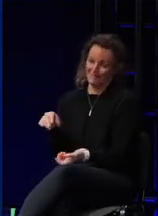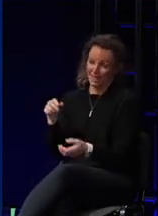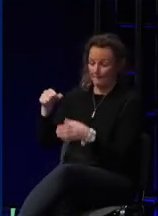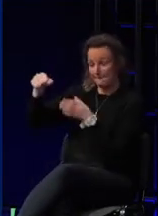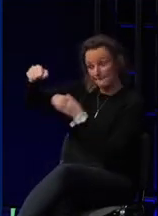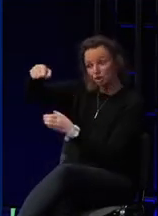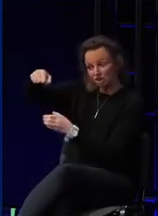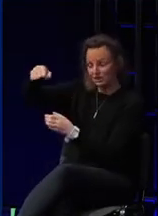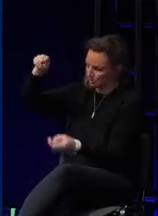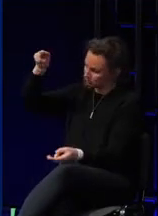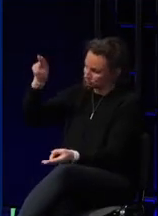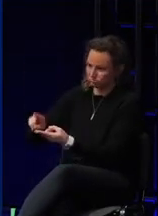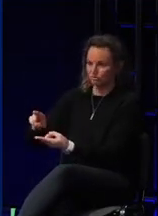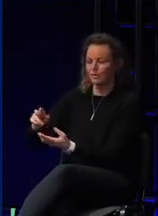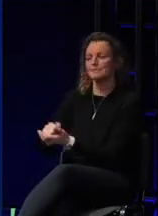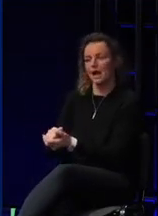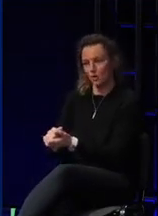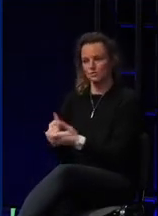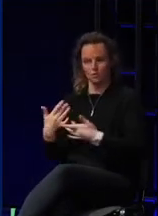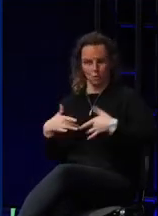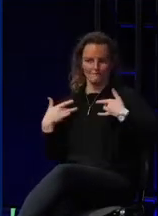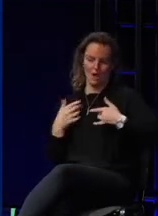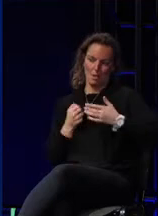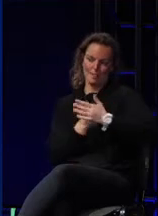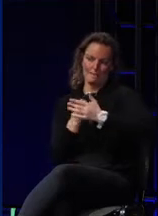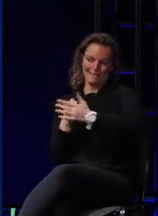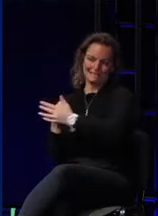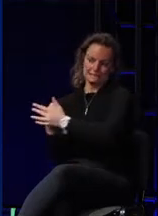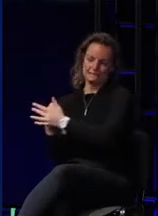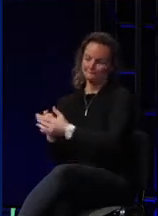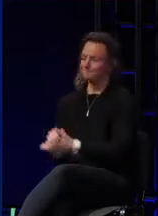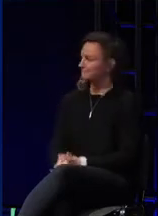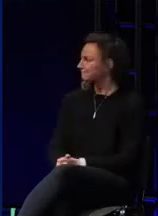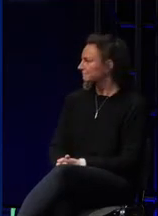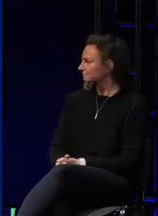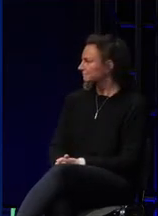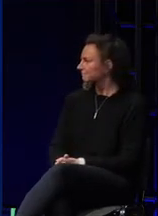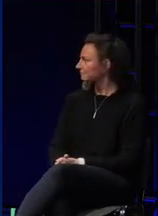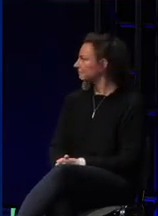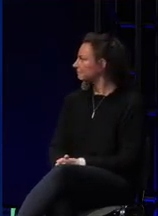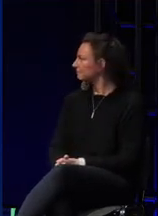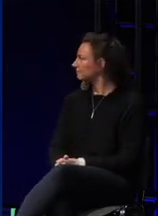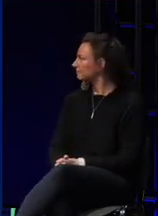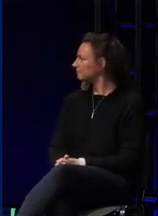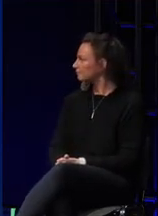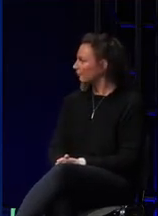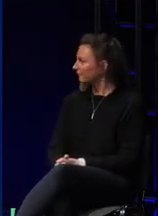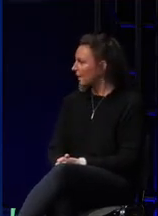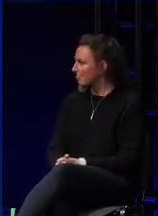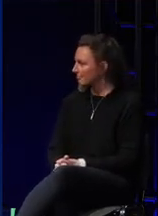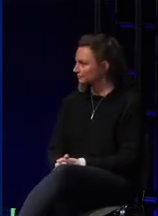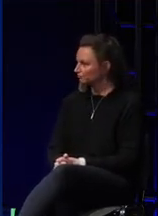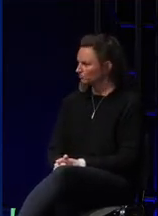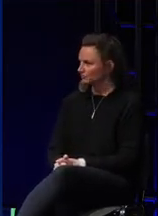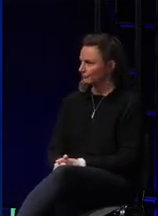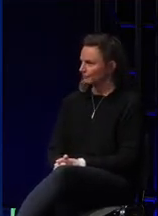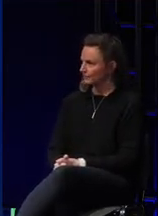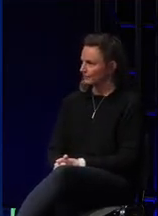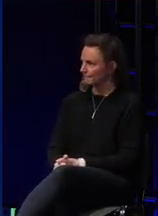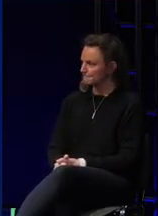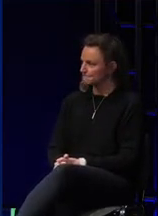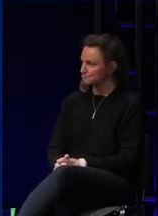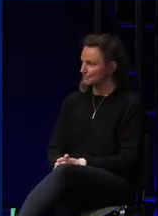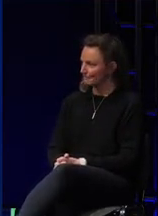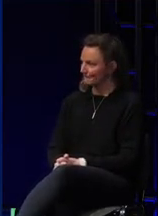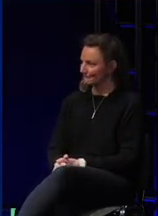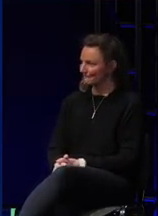Yeah. we did feel the limitations a little bit. Yeah. Yeah, Rory was insanely talented in that movie.